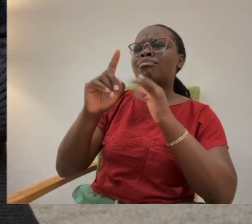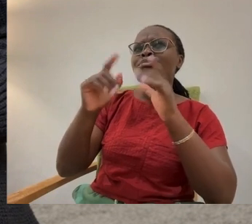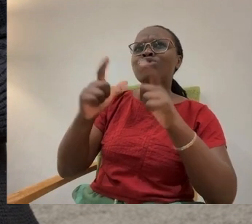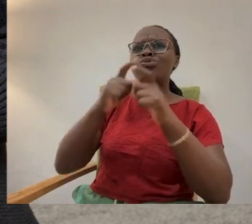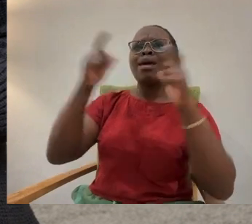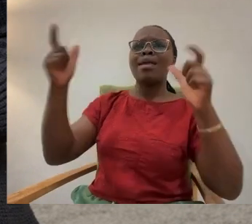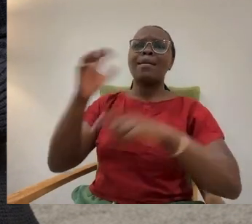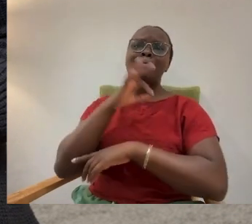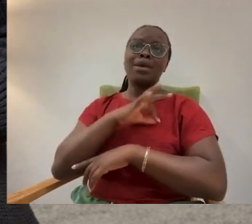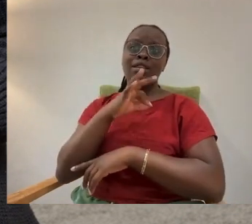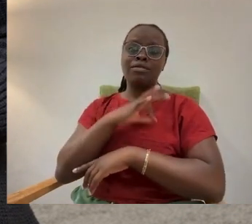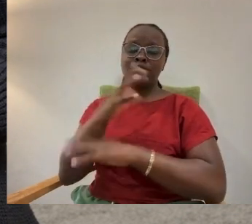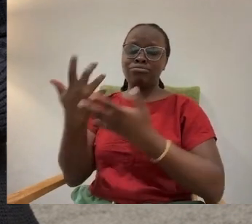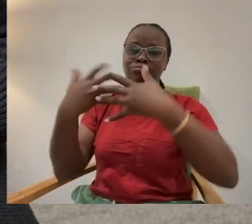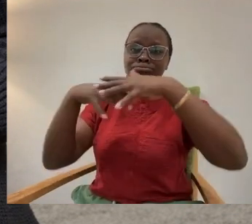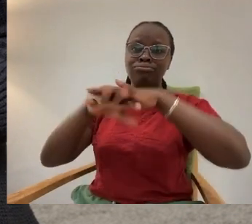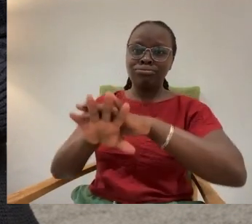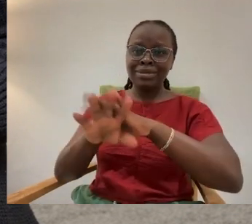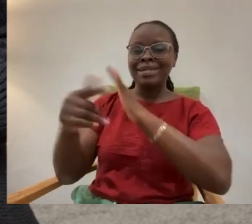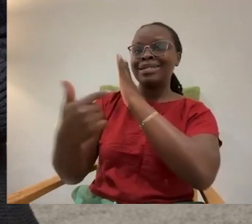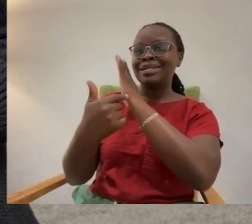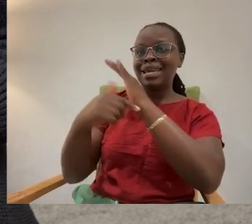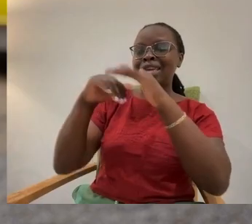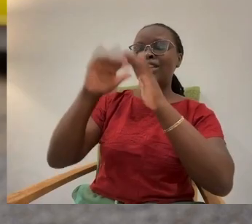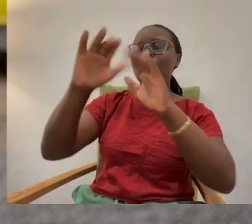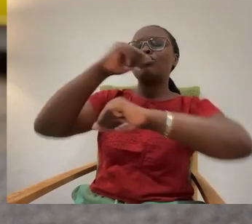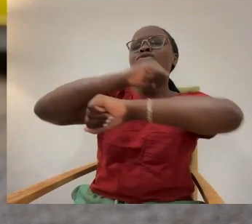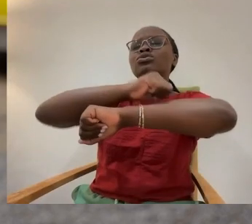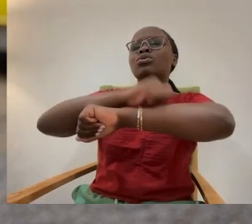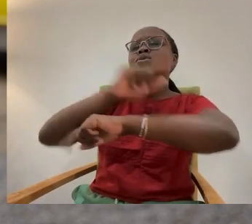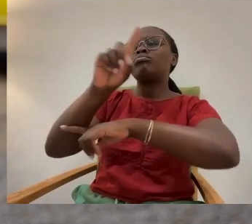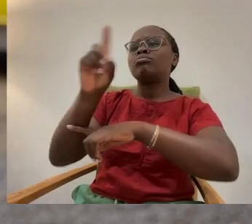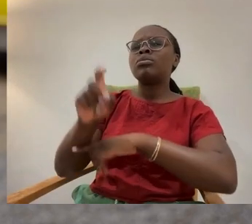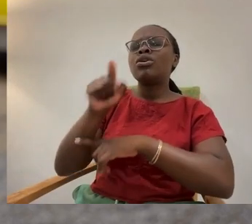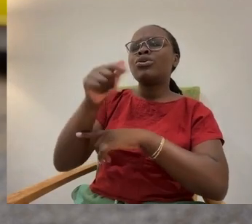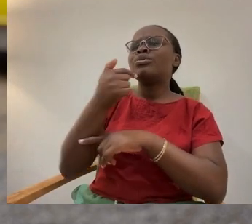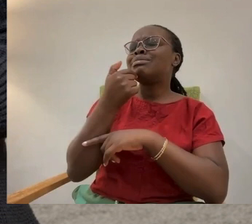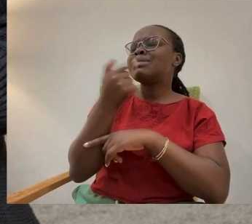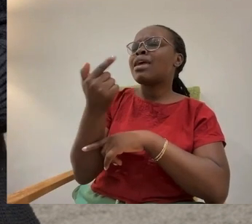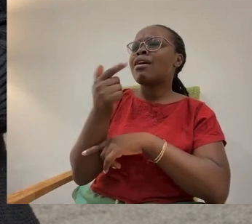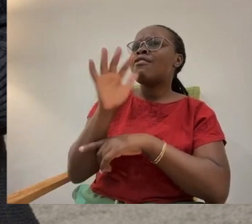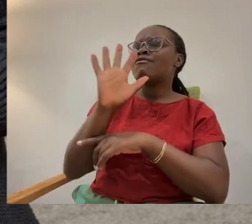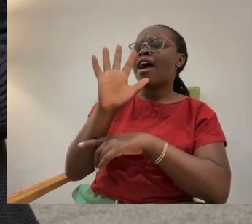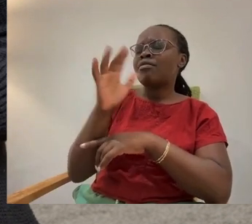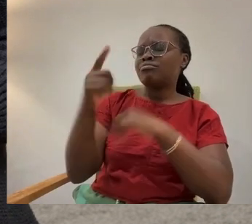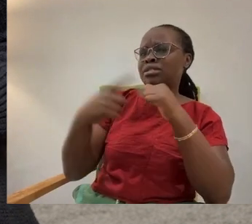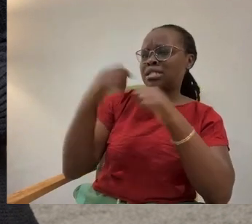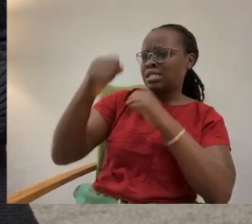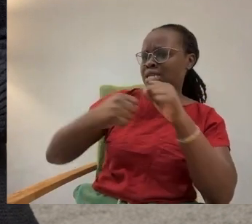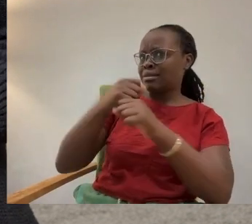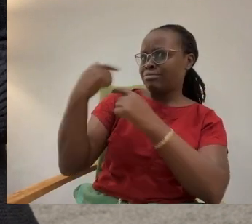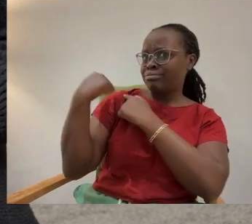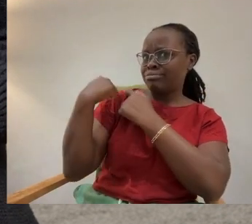of the integration of EdTech into your school curriculum and practice? What are you seeing now, 5-6 years later after the start